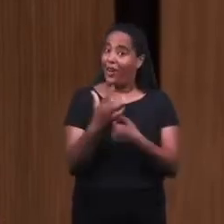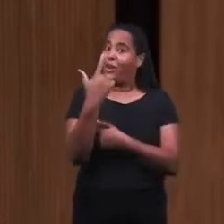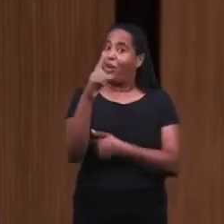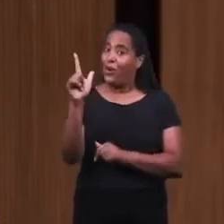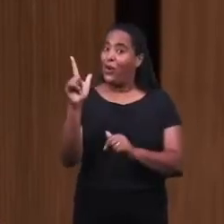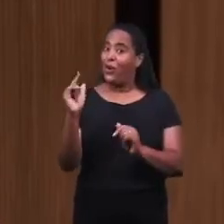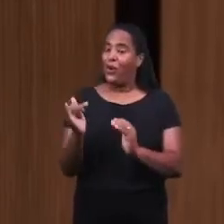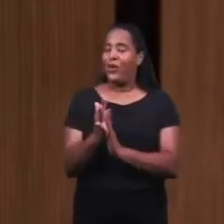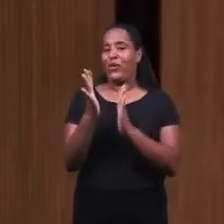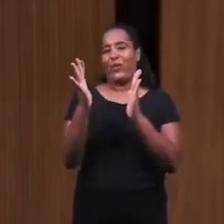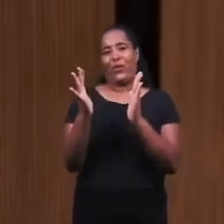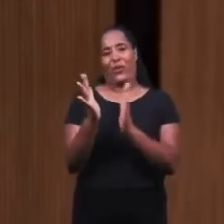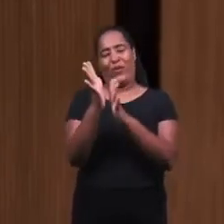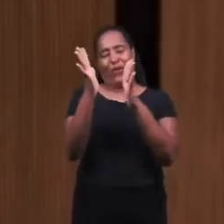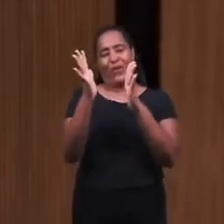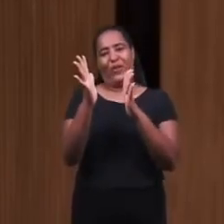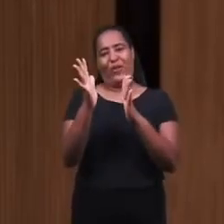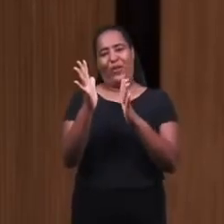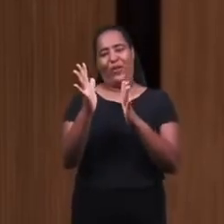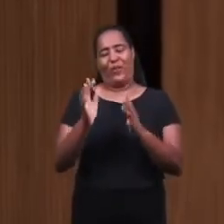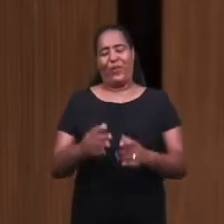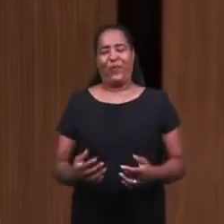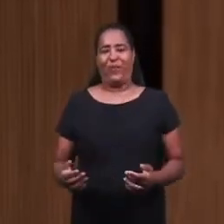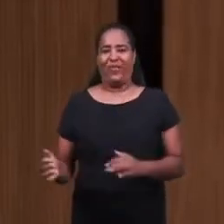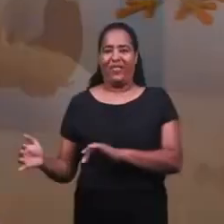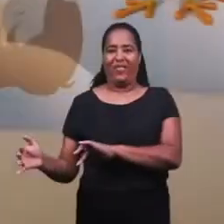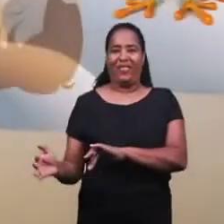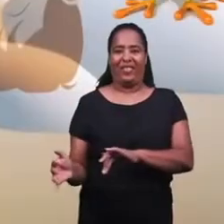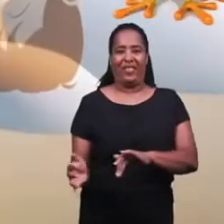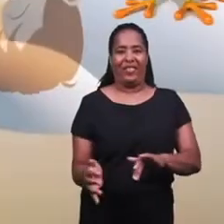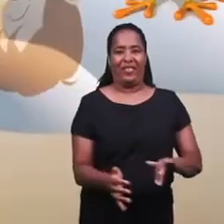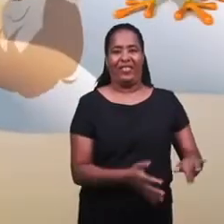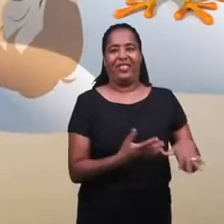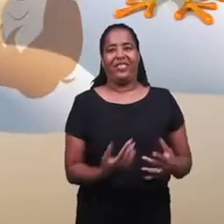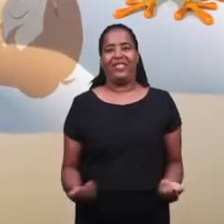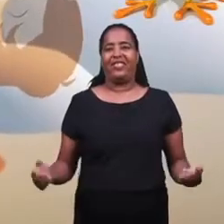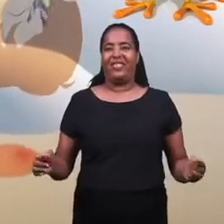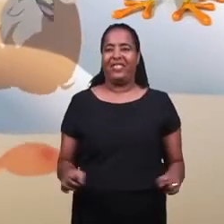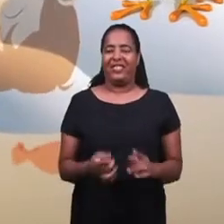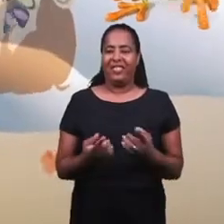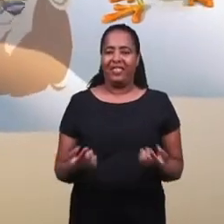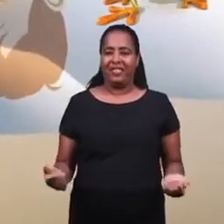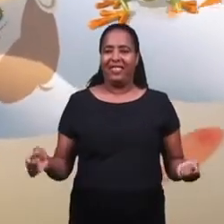So let's sing a song. How amazing is the love of God?